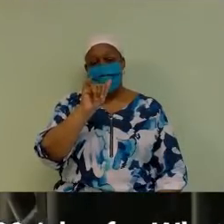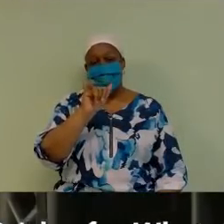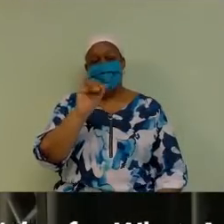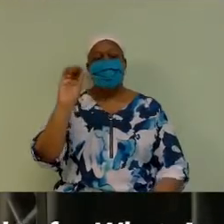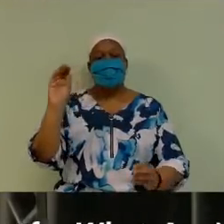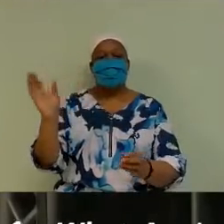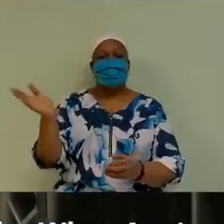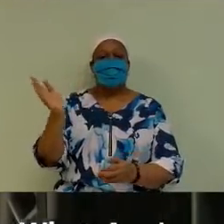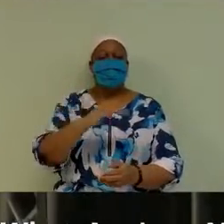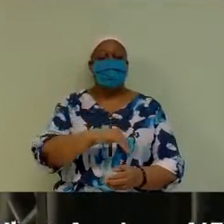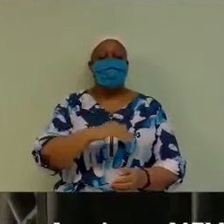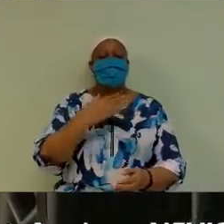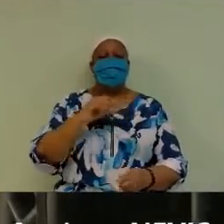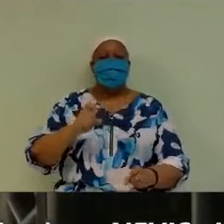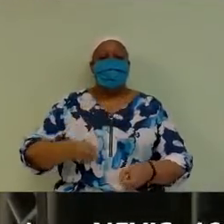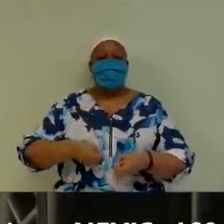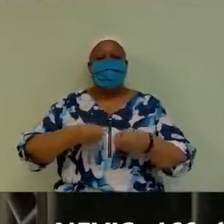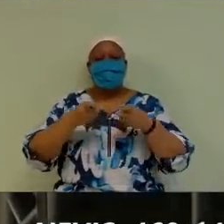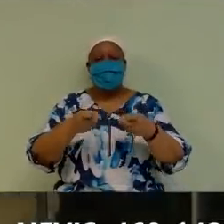Dr. Carty.